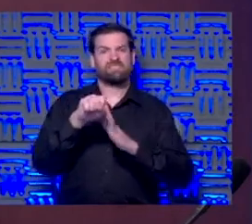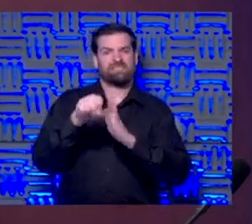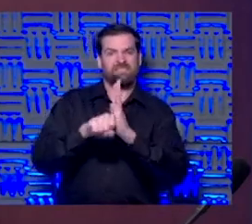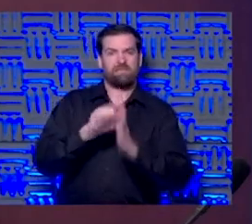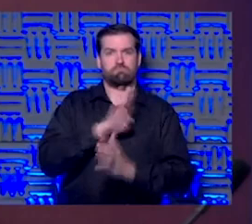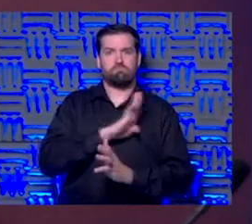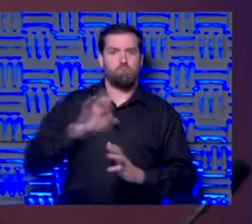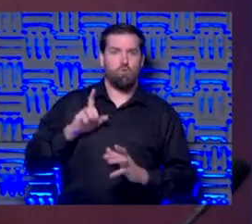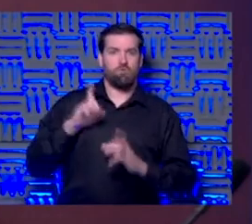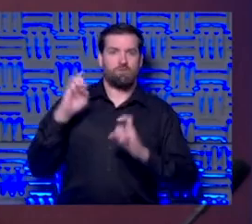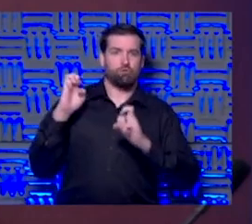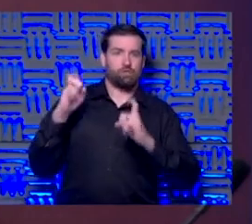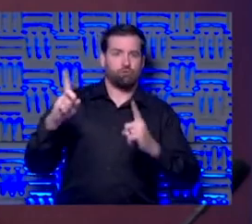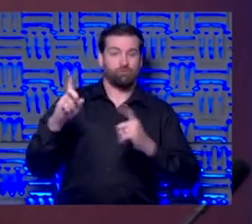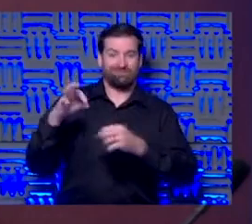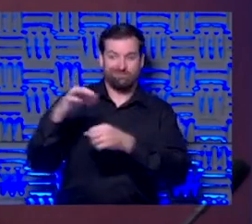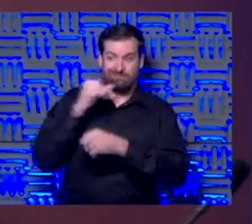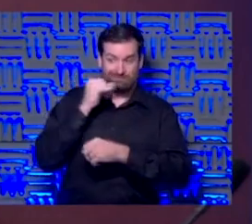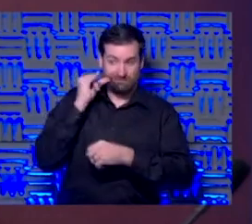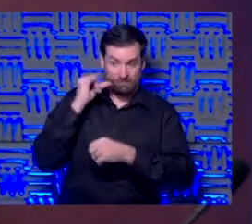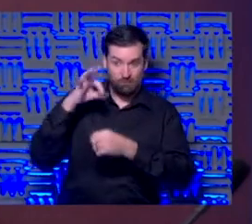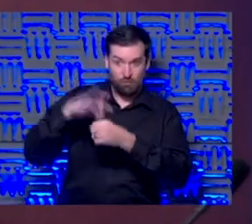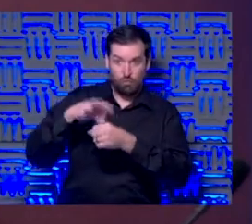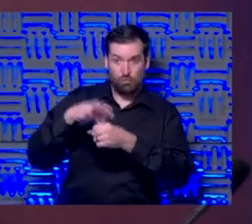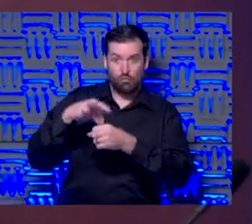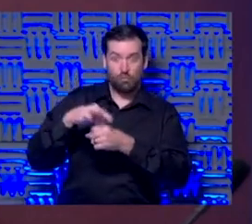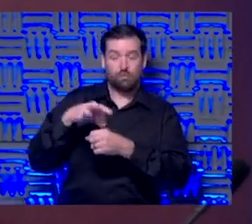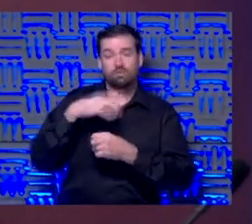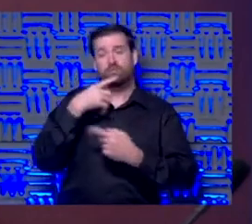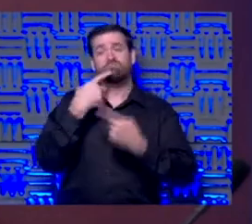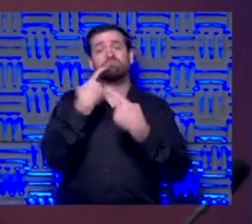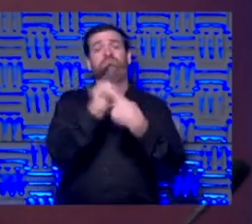Education, you know, that vote yesterday, and they said, you